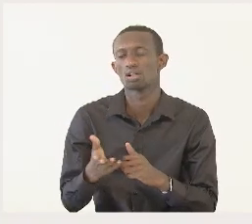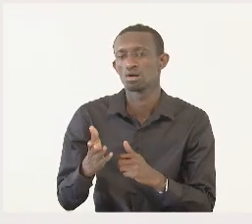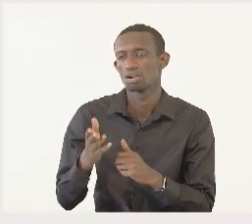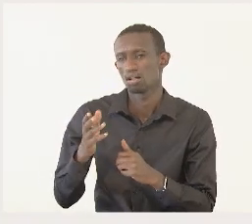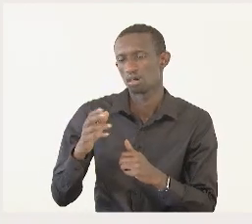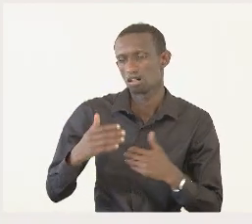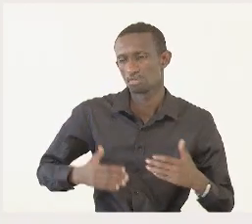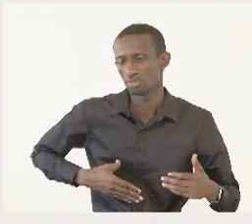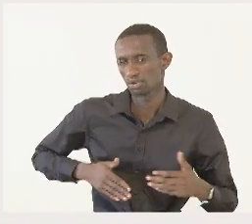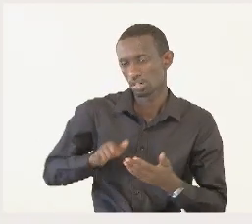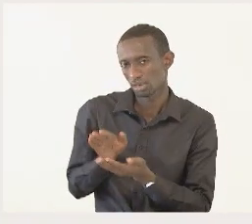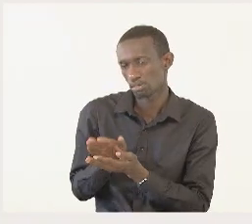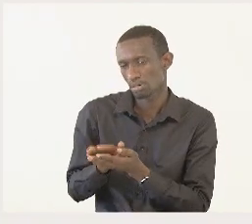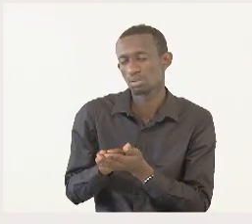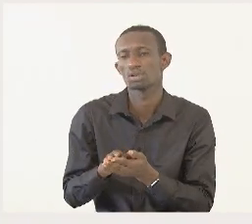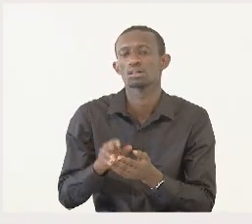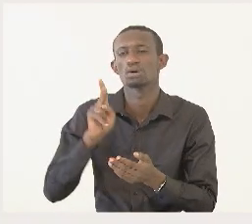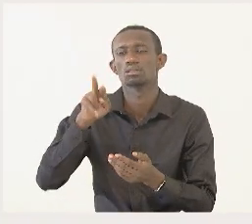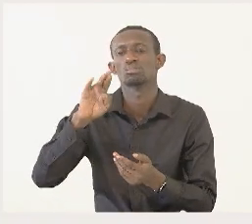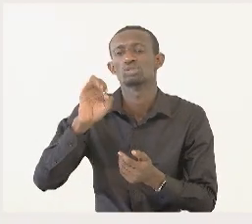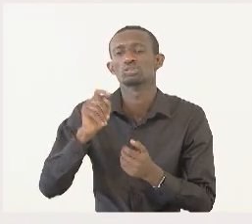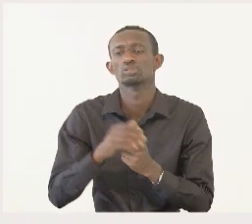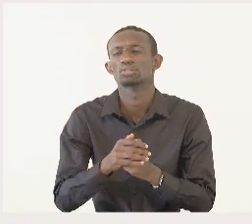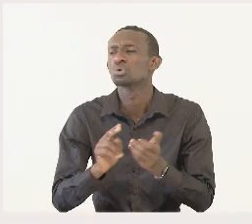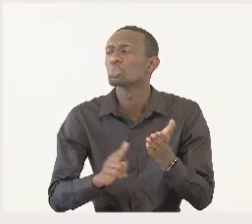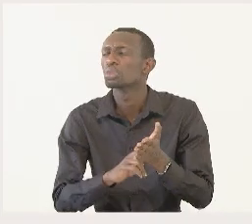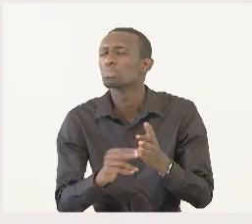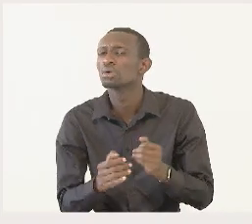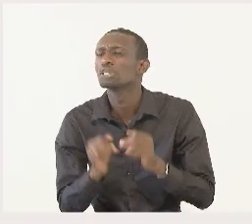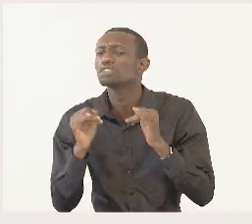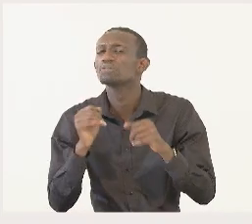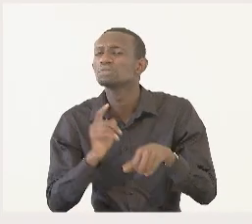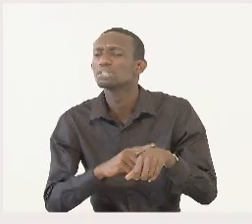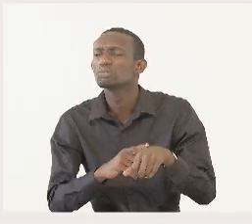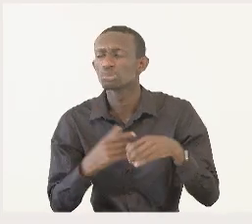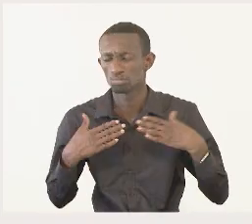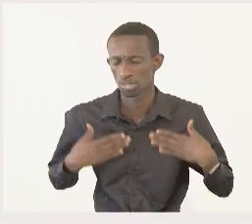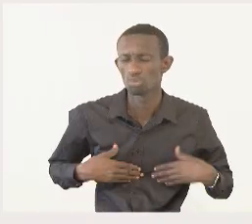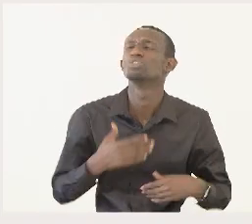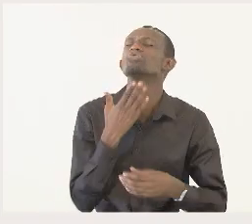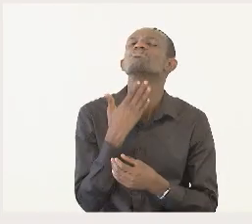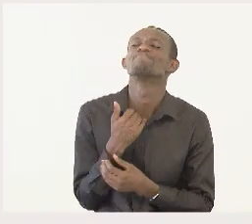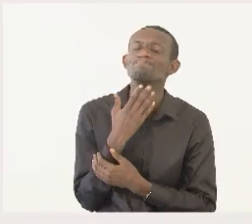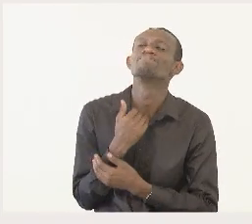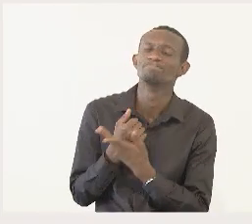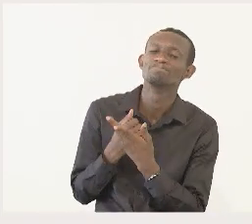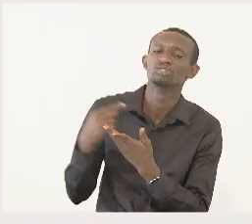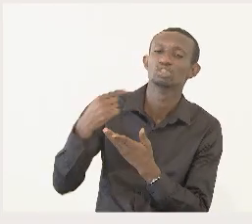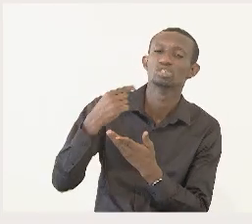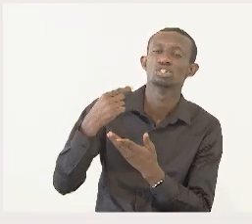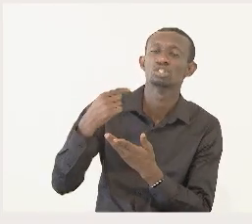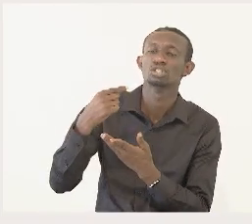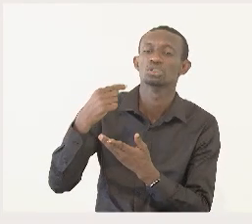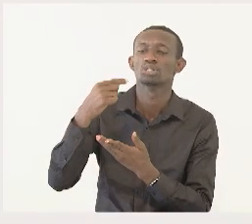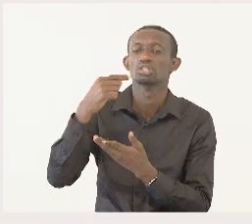glycogen, which can just be used during the time when the body lacks glucose, all right? When